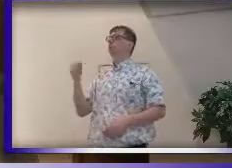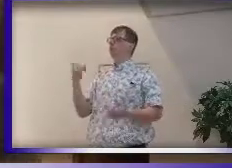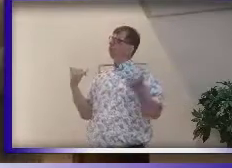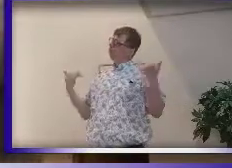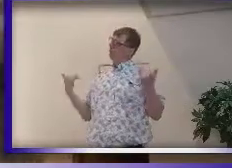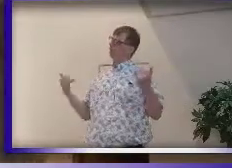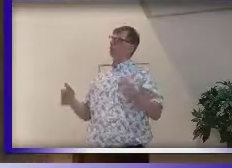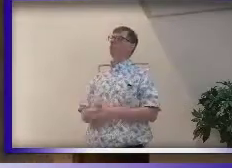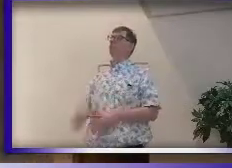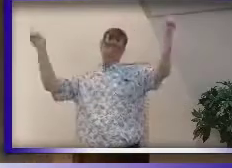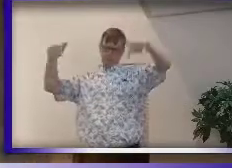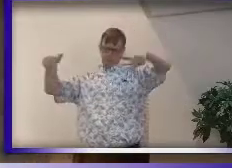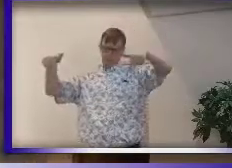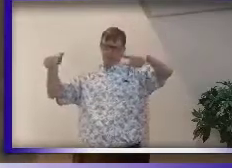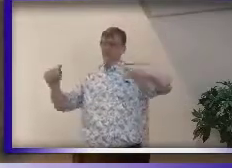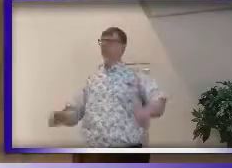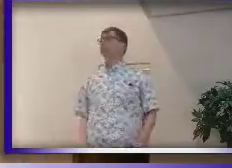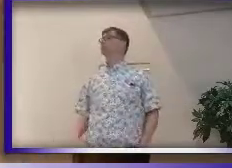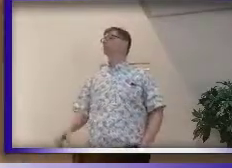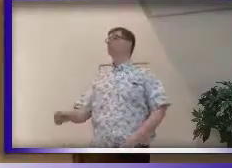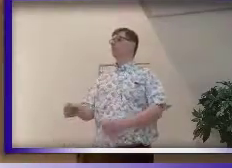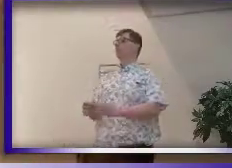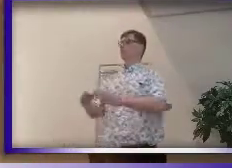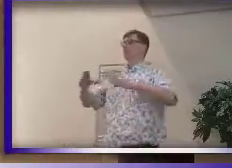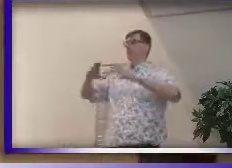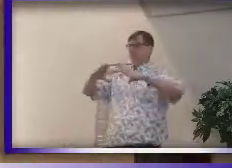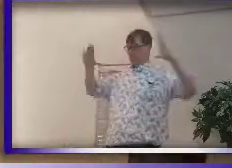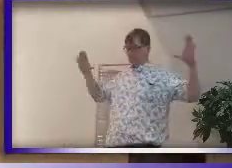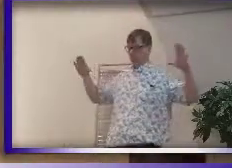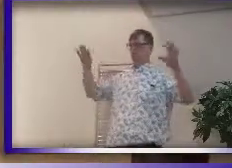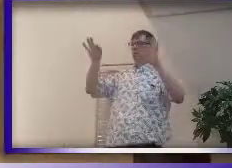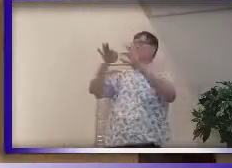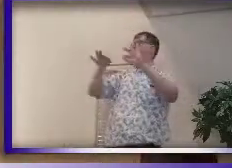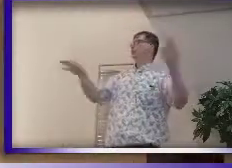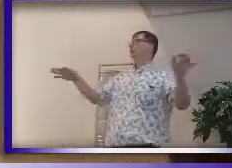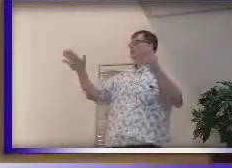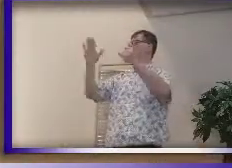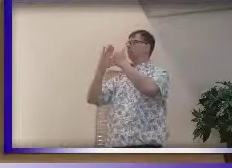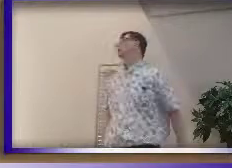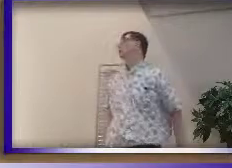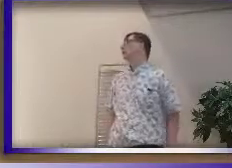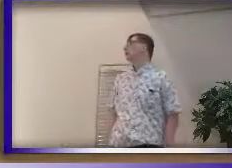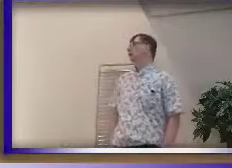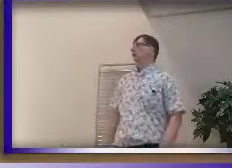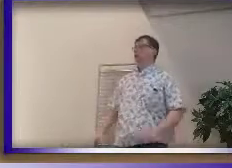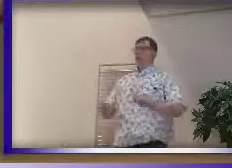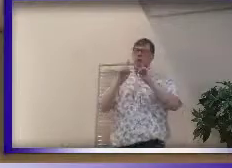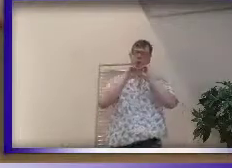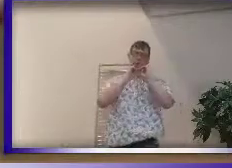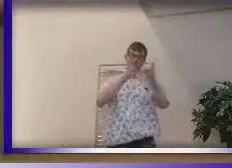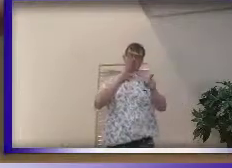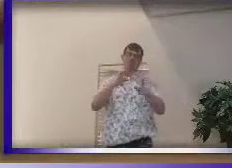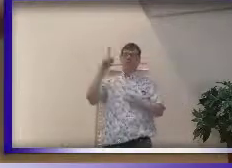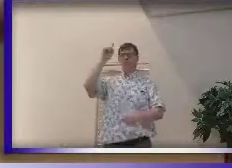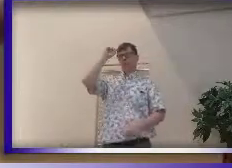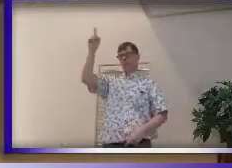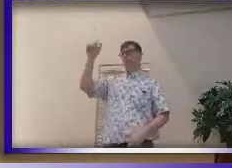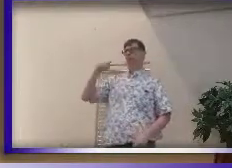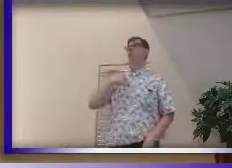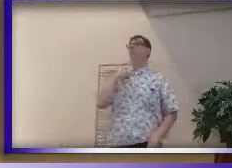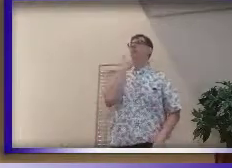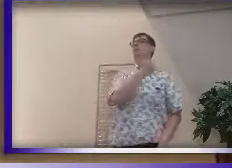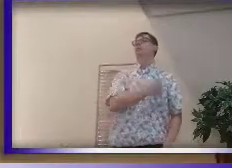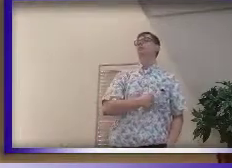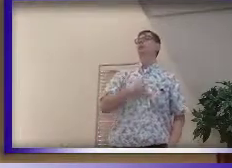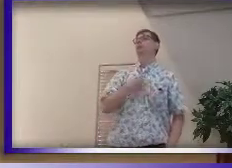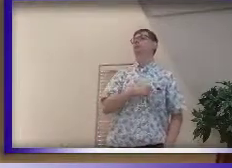Often, and I will speak for myself, I find that I want these seats filled to prove that I am doing something worth doing.